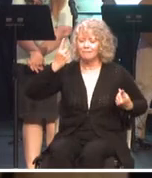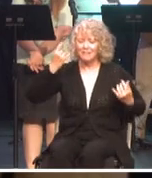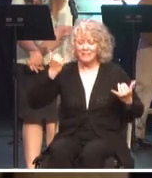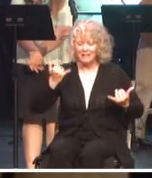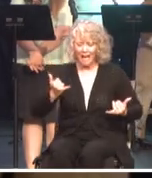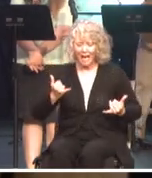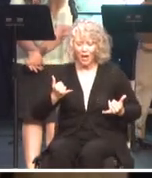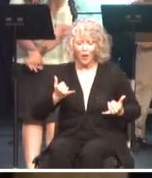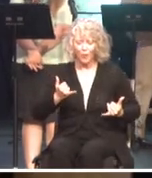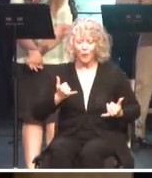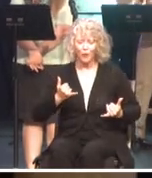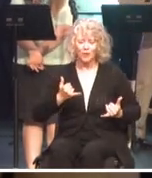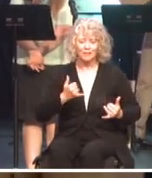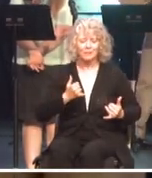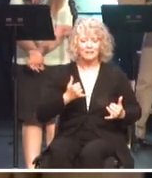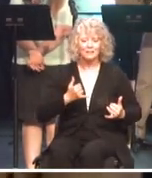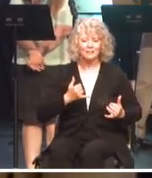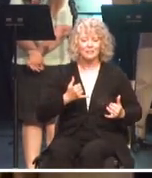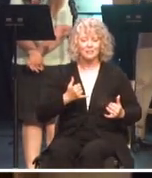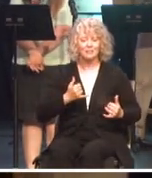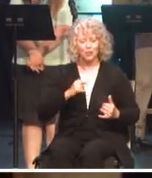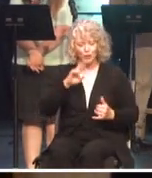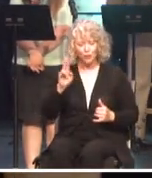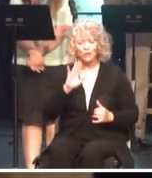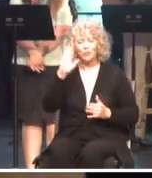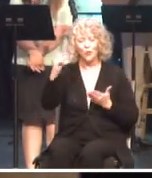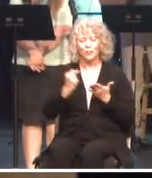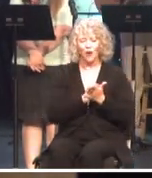And that you would sanctify us through your gospel.